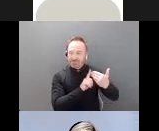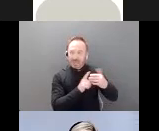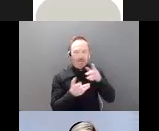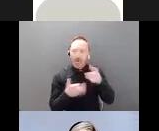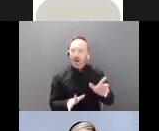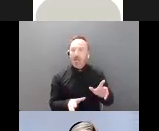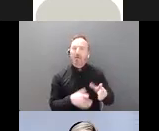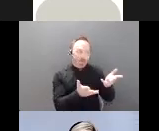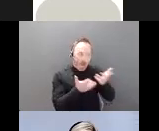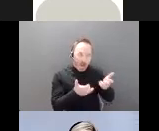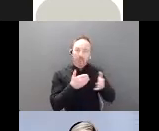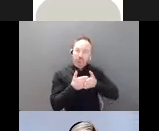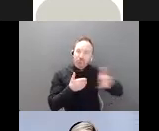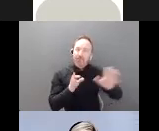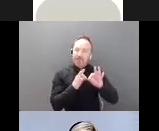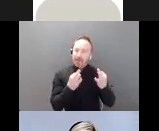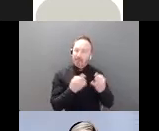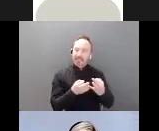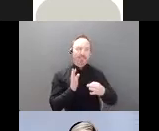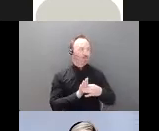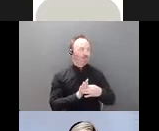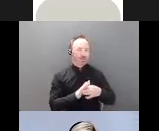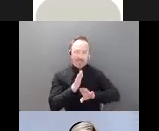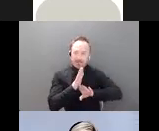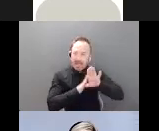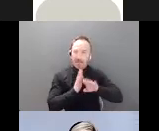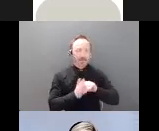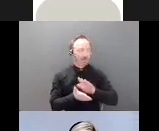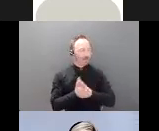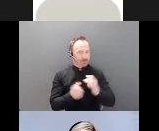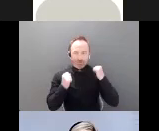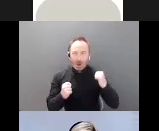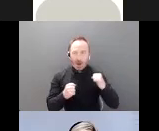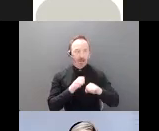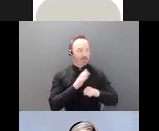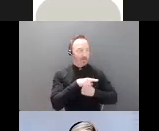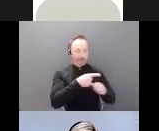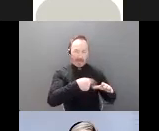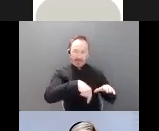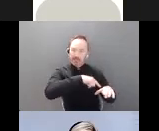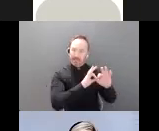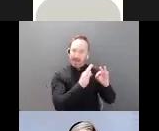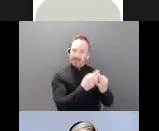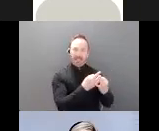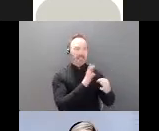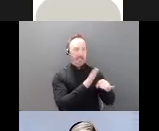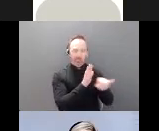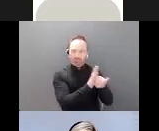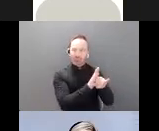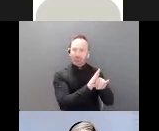to be strong and have that sense of identity that the next issue that comes along, they can face that